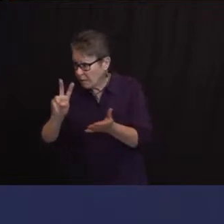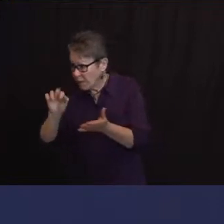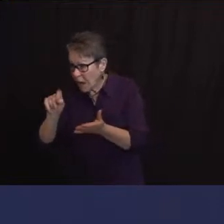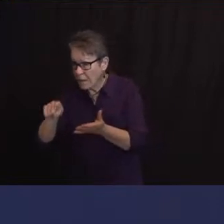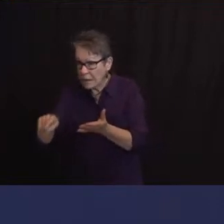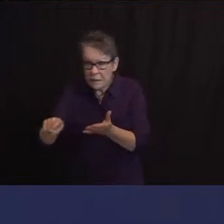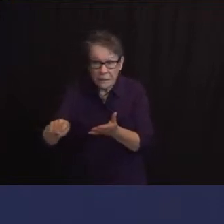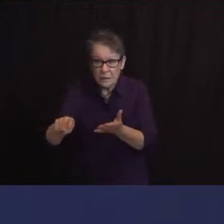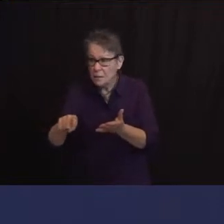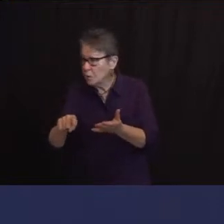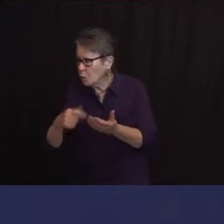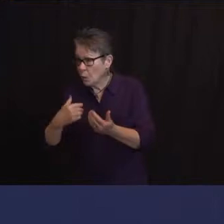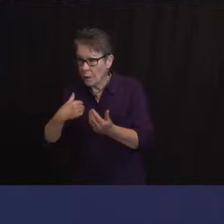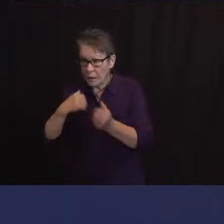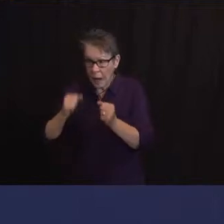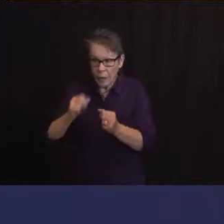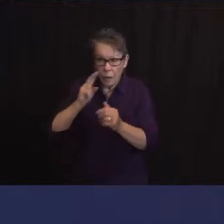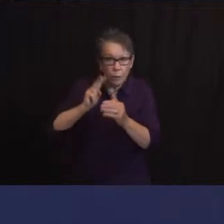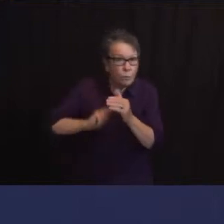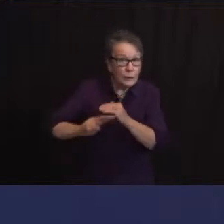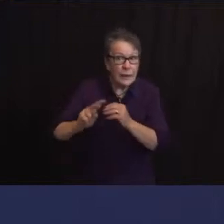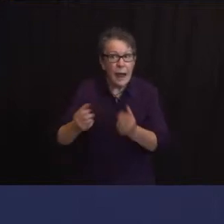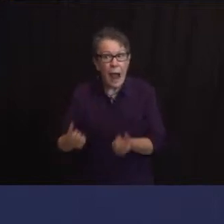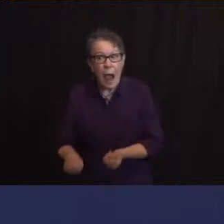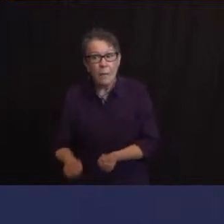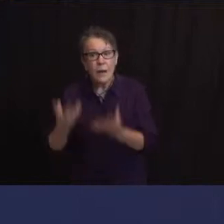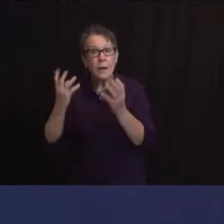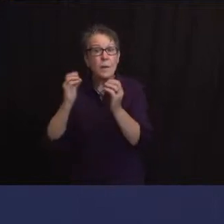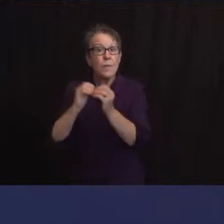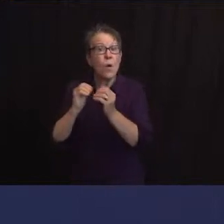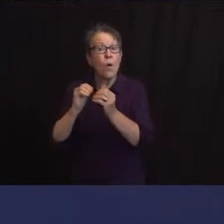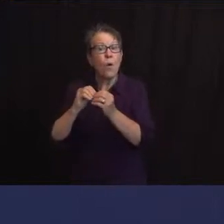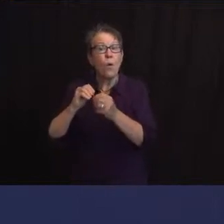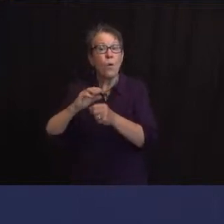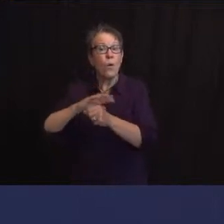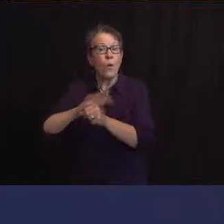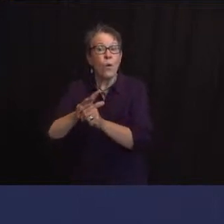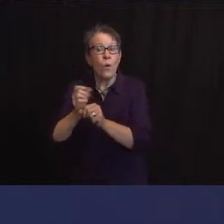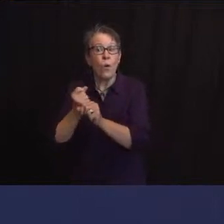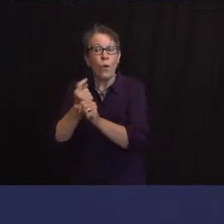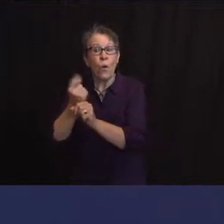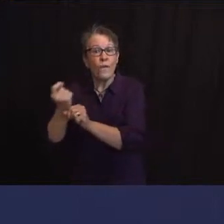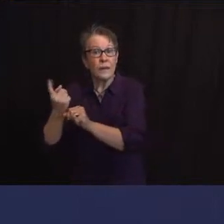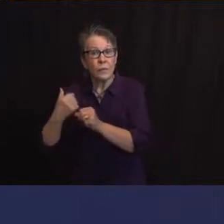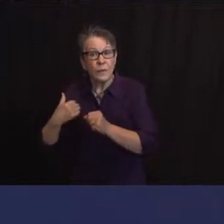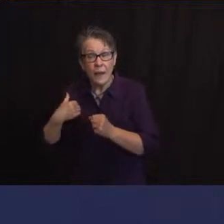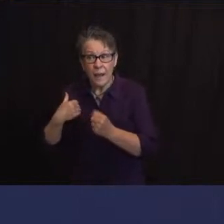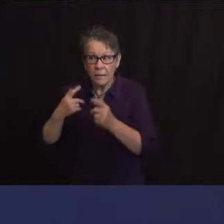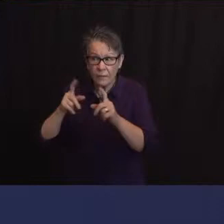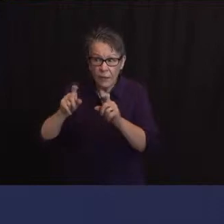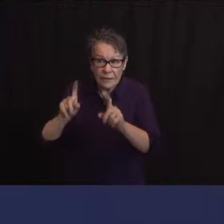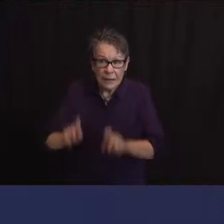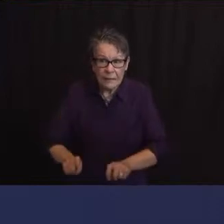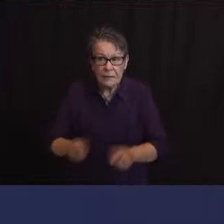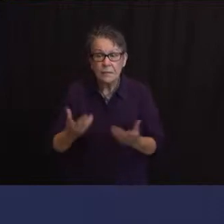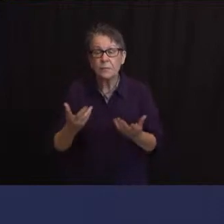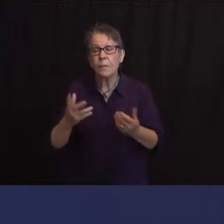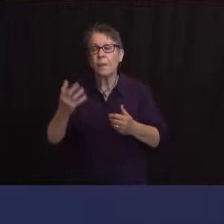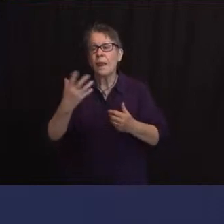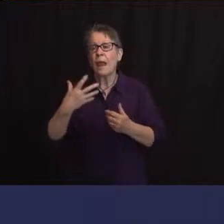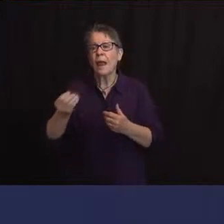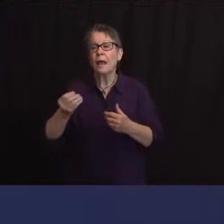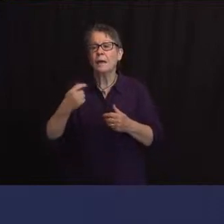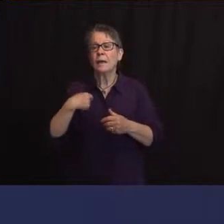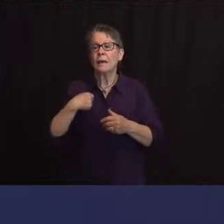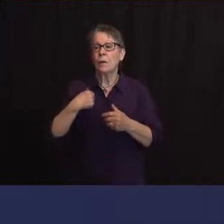limited testing? And Commissioner, I was also wondering if you give a latest age breakdown of new cases. Are you seeing any trends?